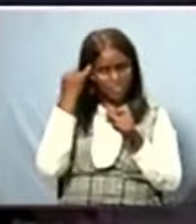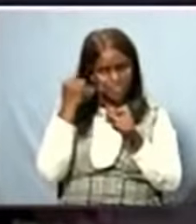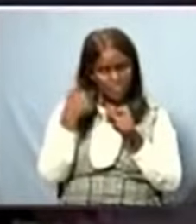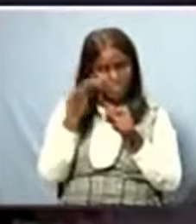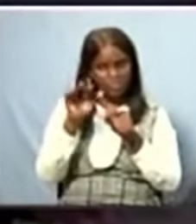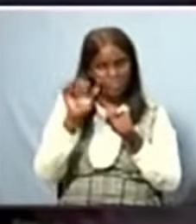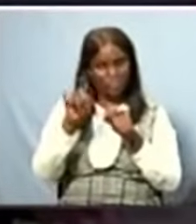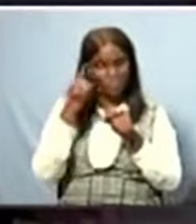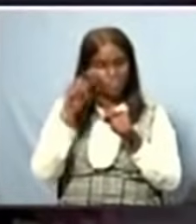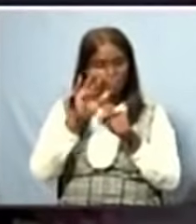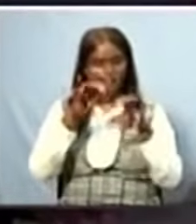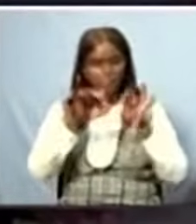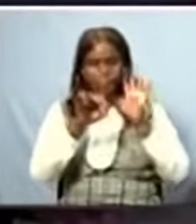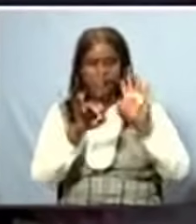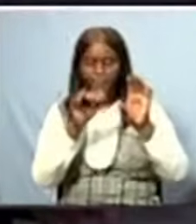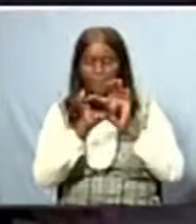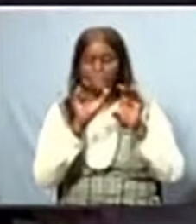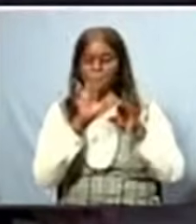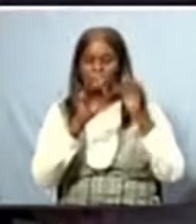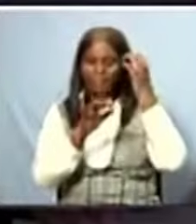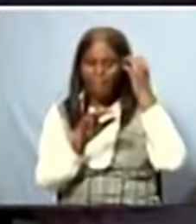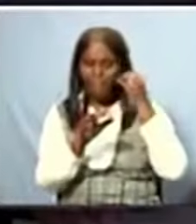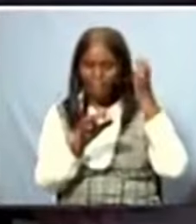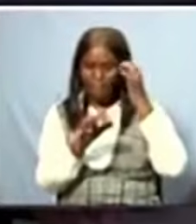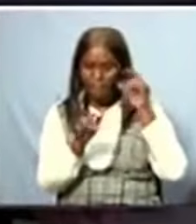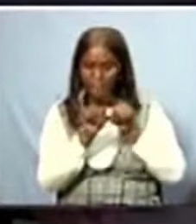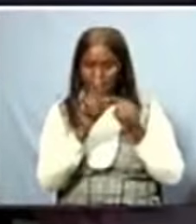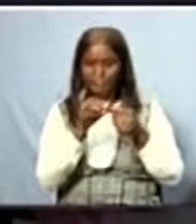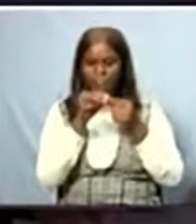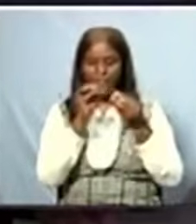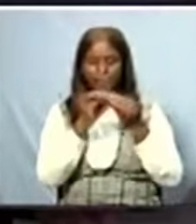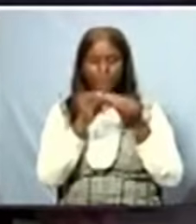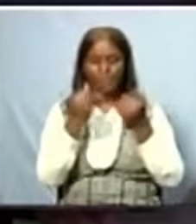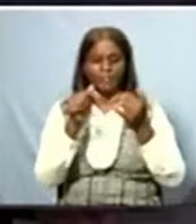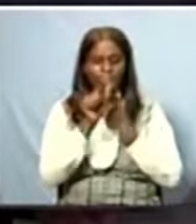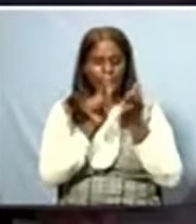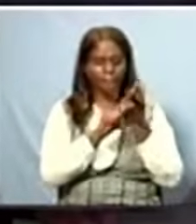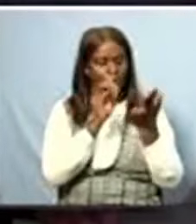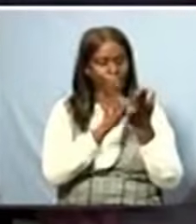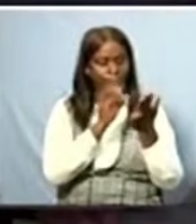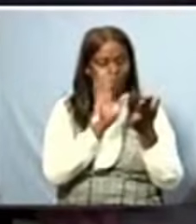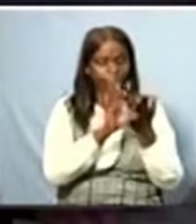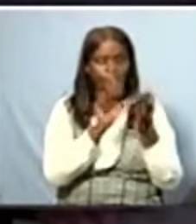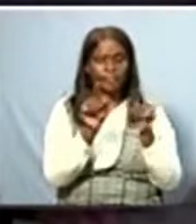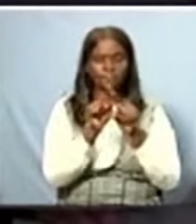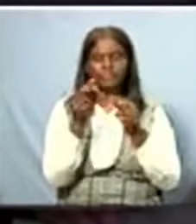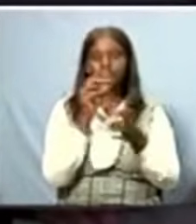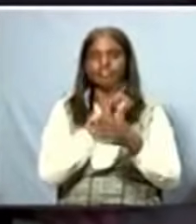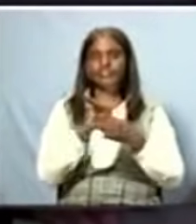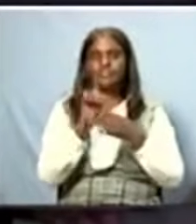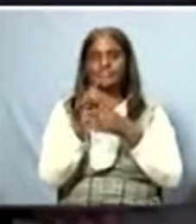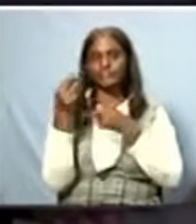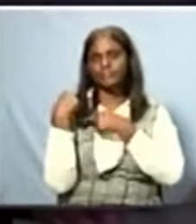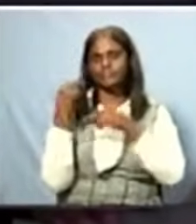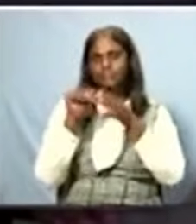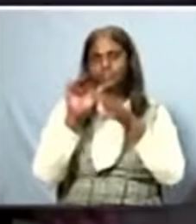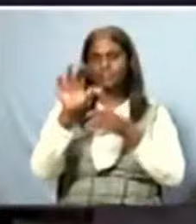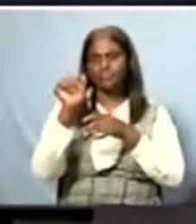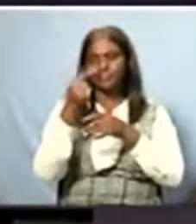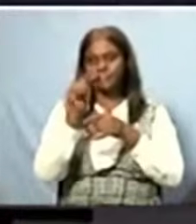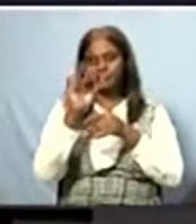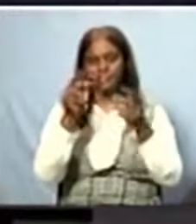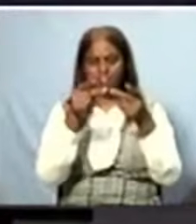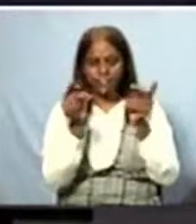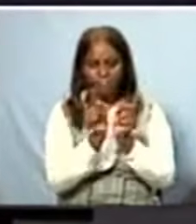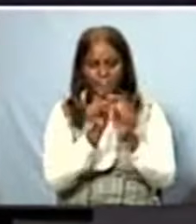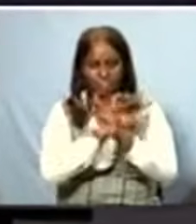is need for continuity in these offices, especially since the law places a duty on the Attorney General's chambers